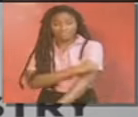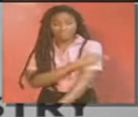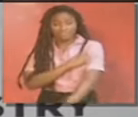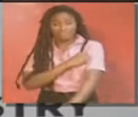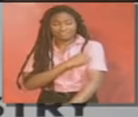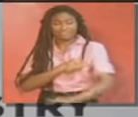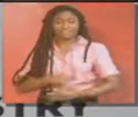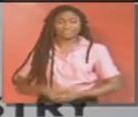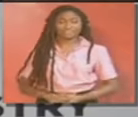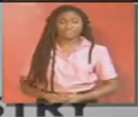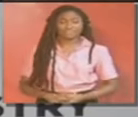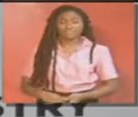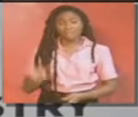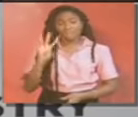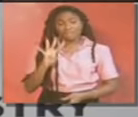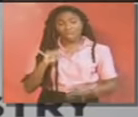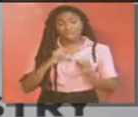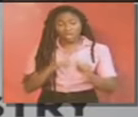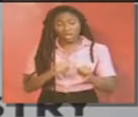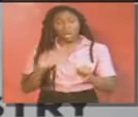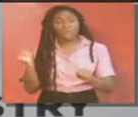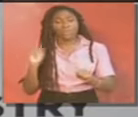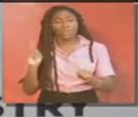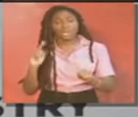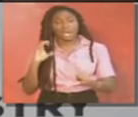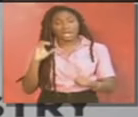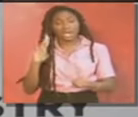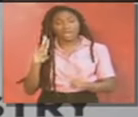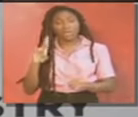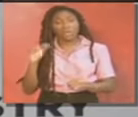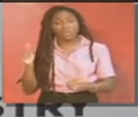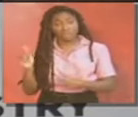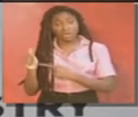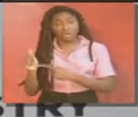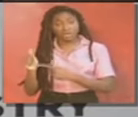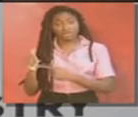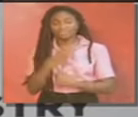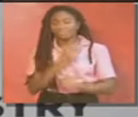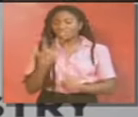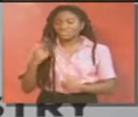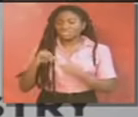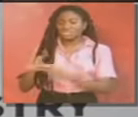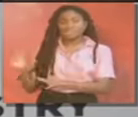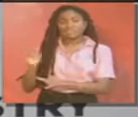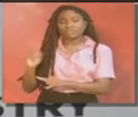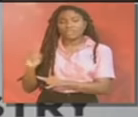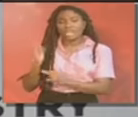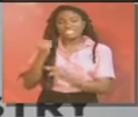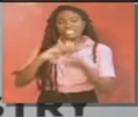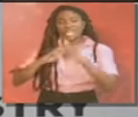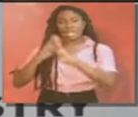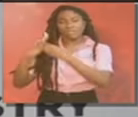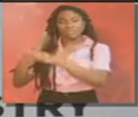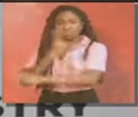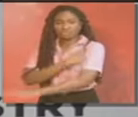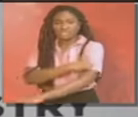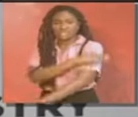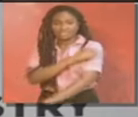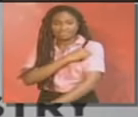Facility, 4 cases at the Cora Hospital, and 3 cases at the Scarborough Regional